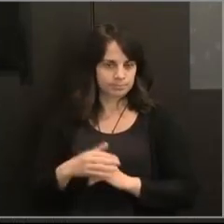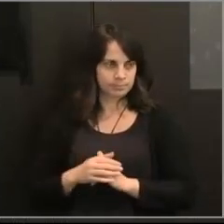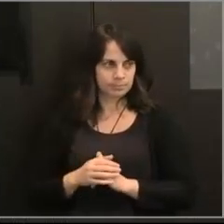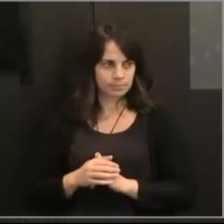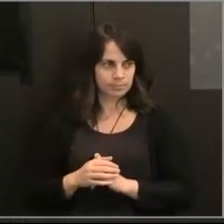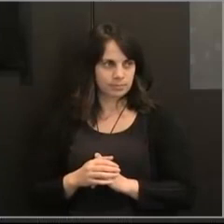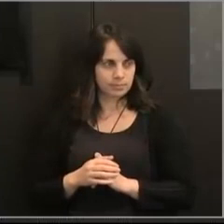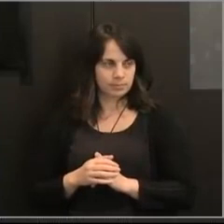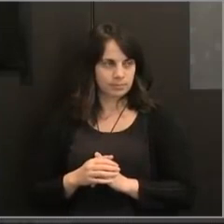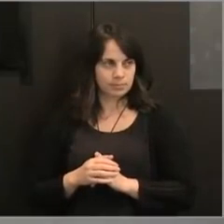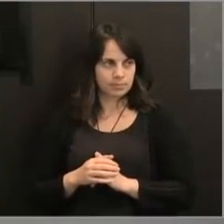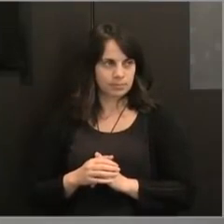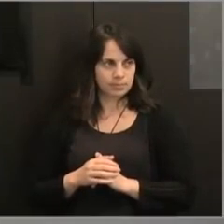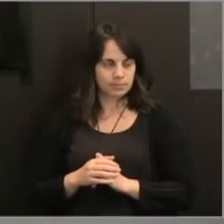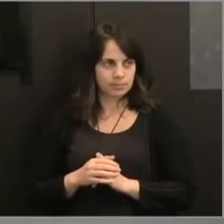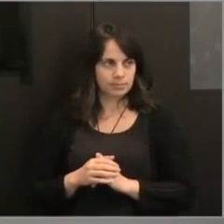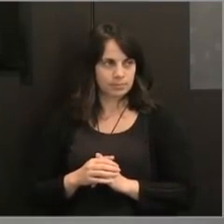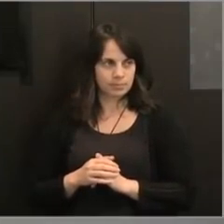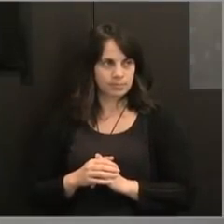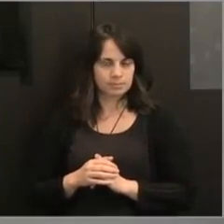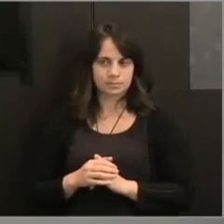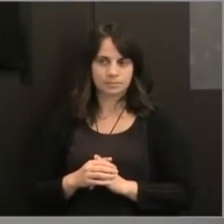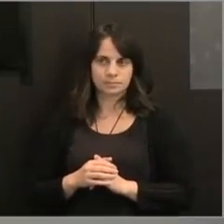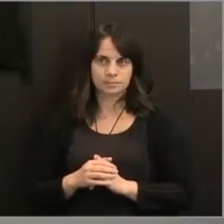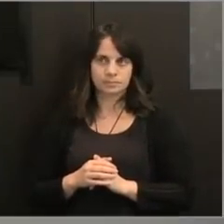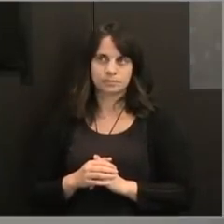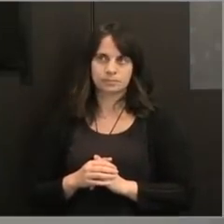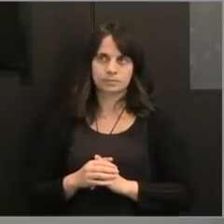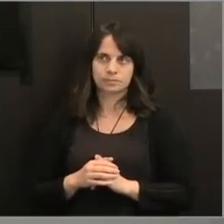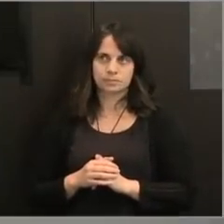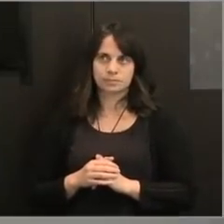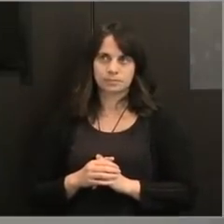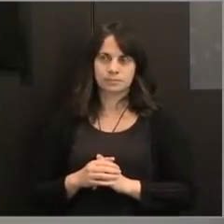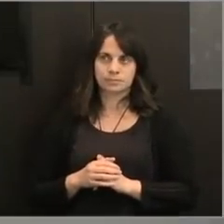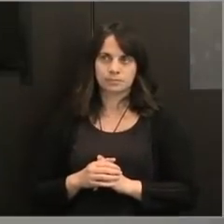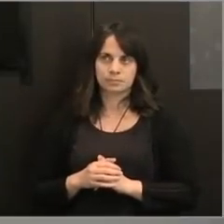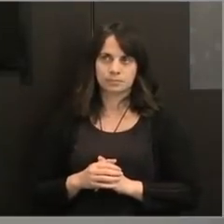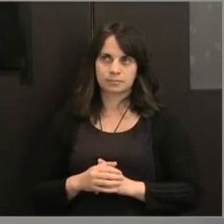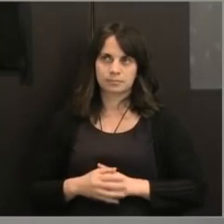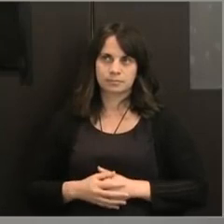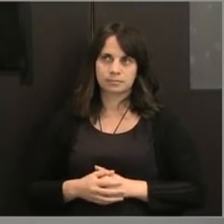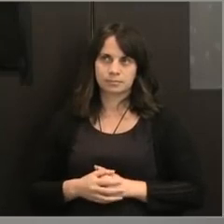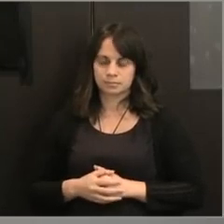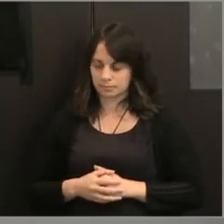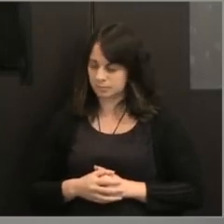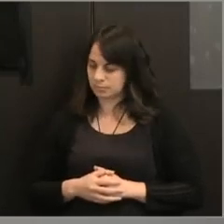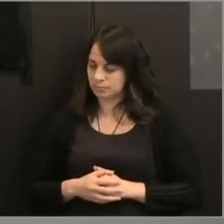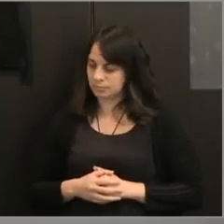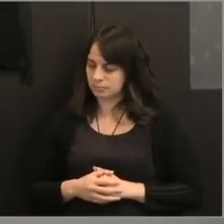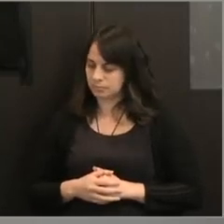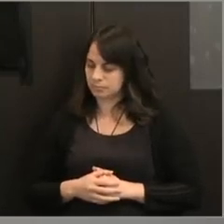Māori o tō tātou nei treaty. E mihi maihoha tēnei ki a koutou o Ngāti